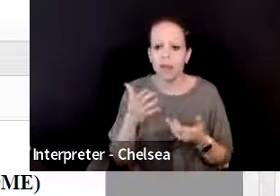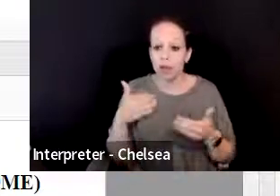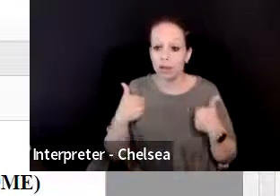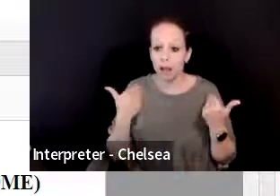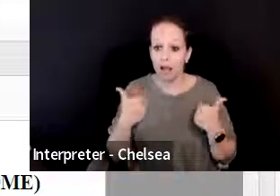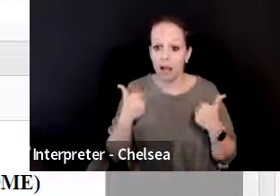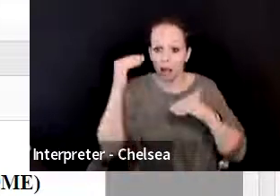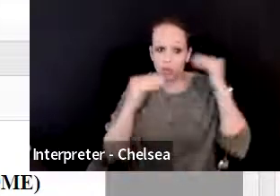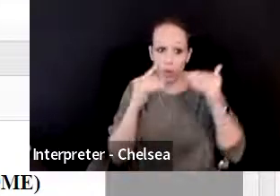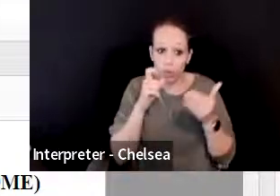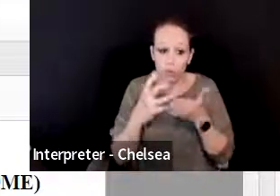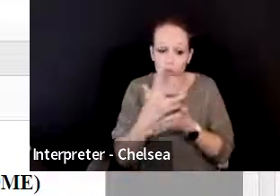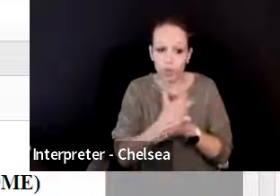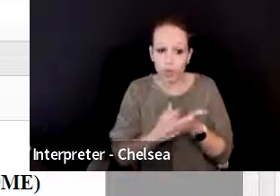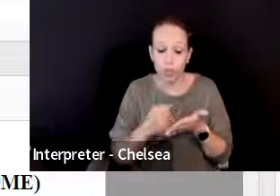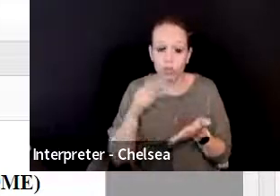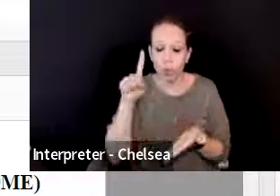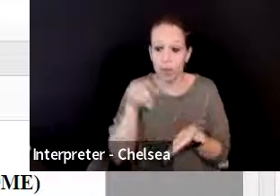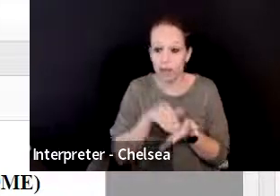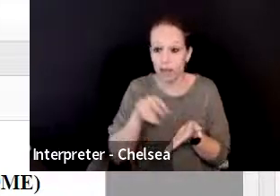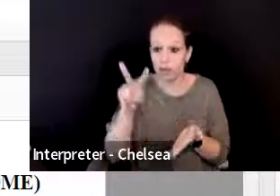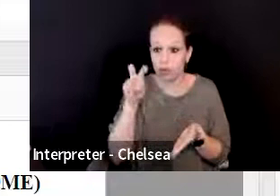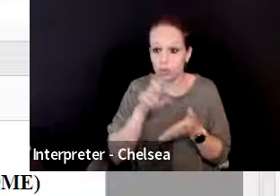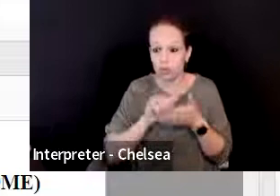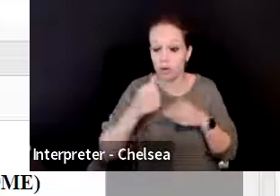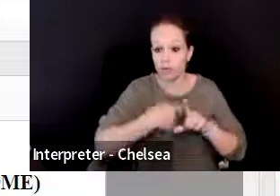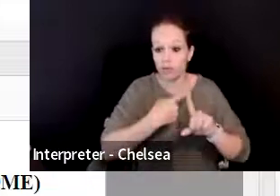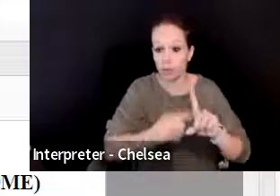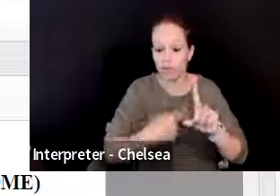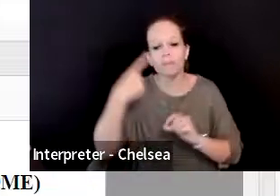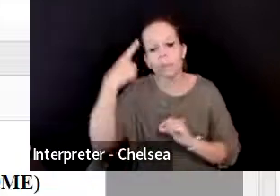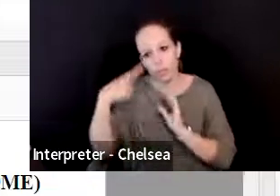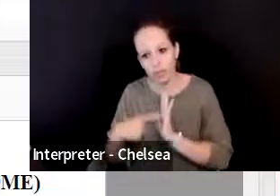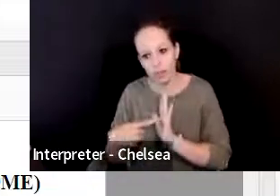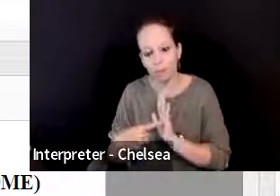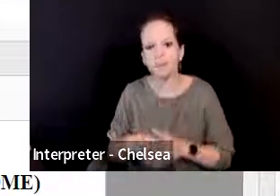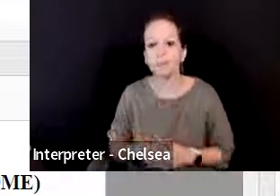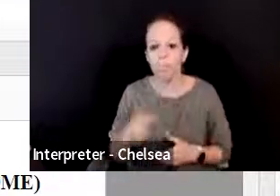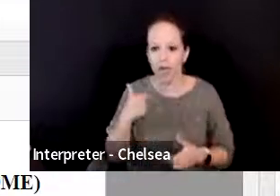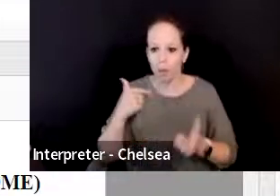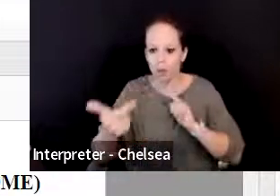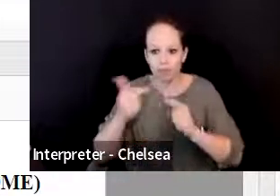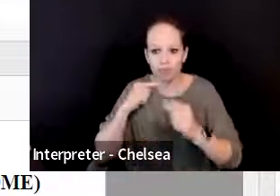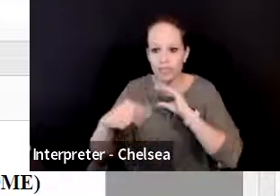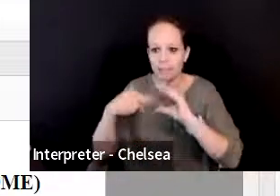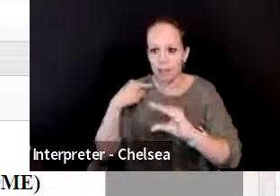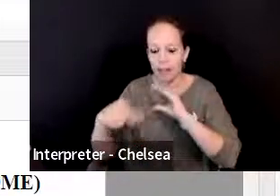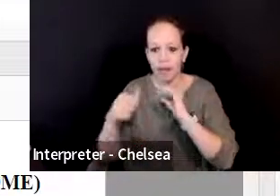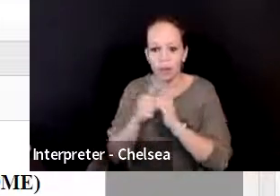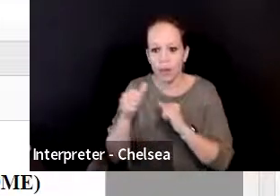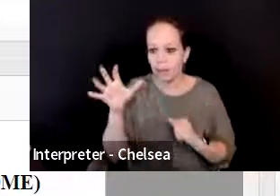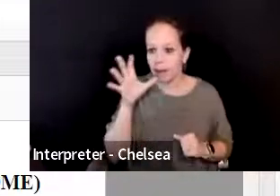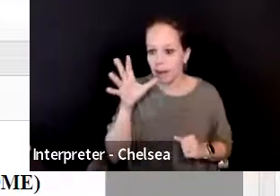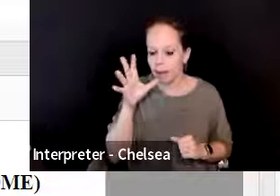making $1,200 or more per month. For example, I had an email exchange and then later a conversation with a mom